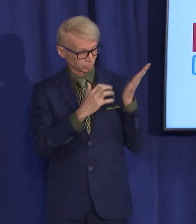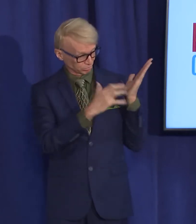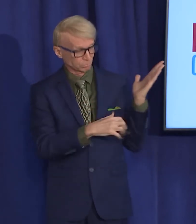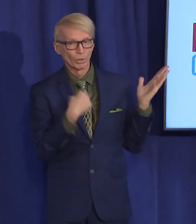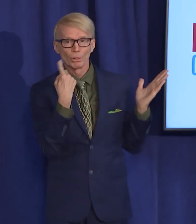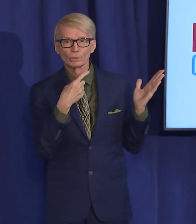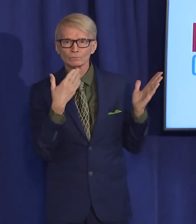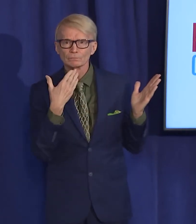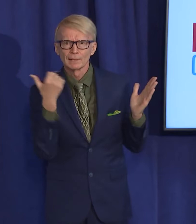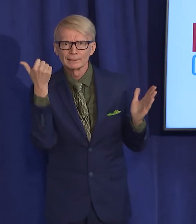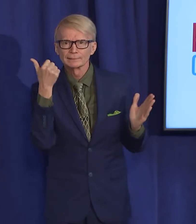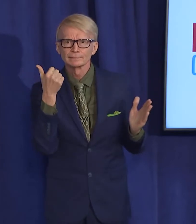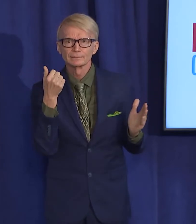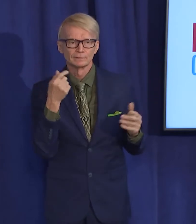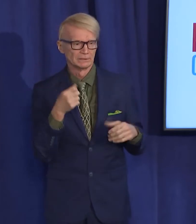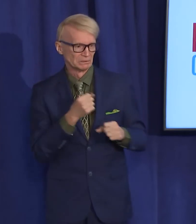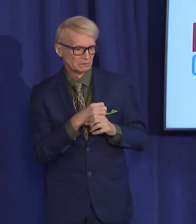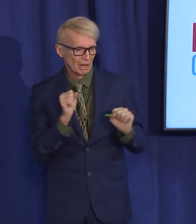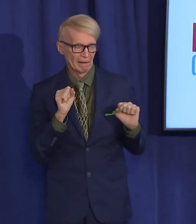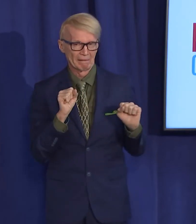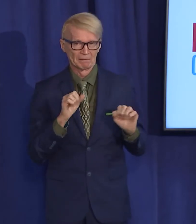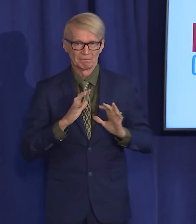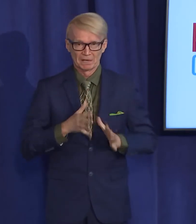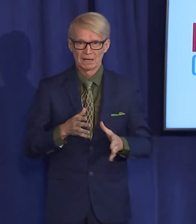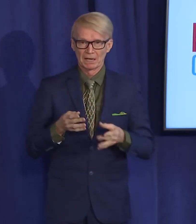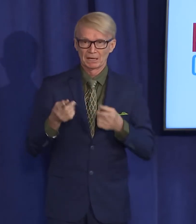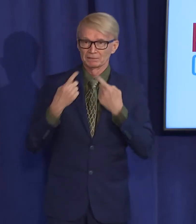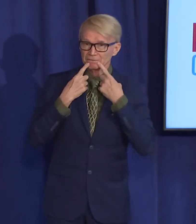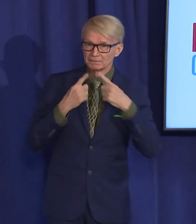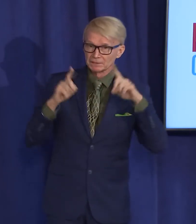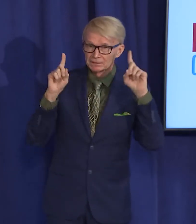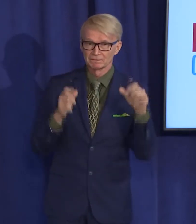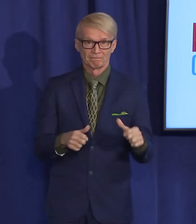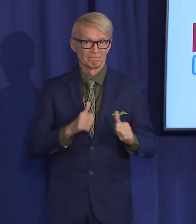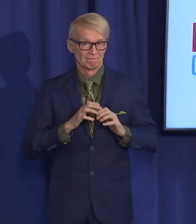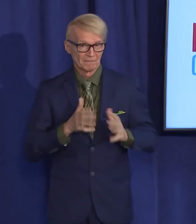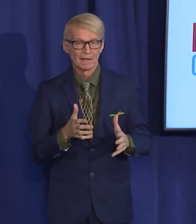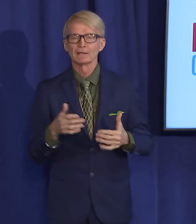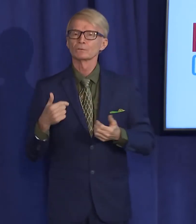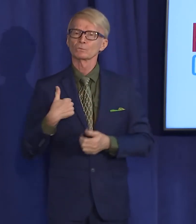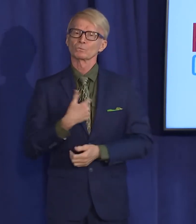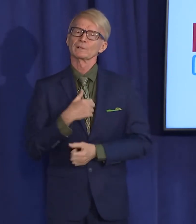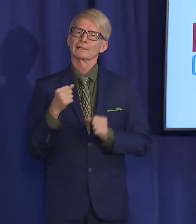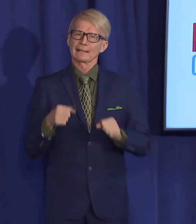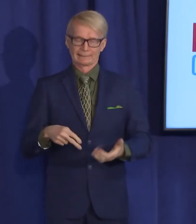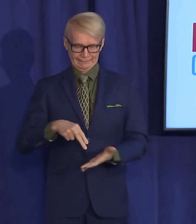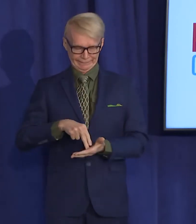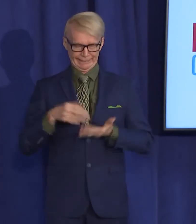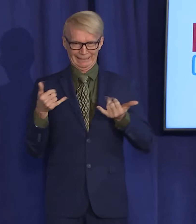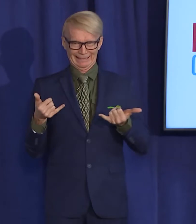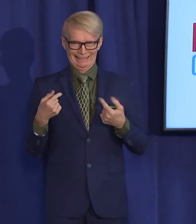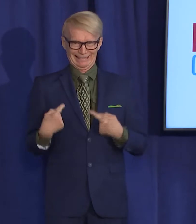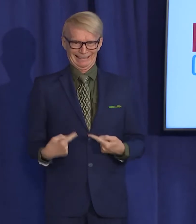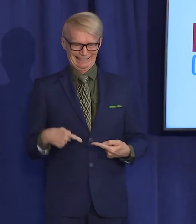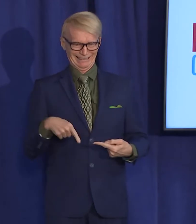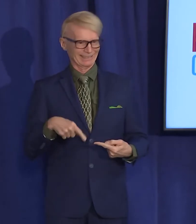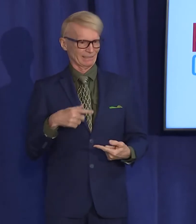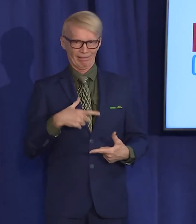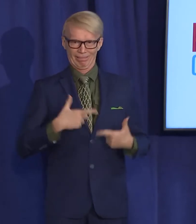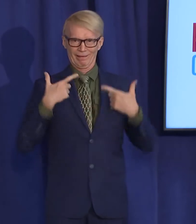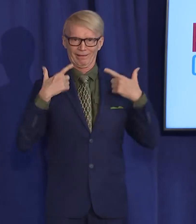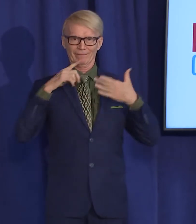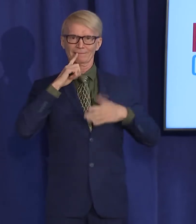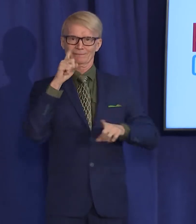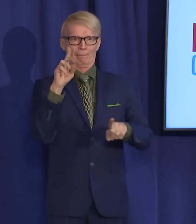have performed from a safety standpoint, from an efficacy standpoint. The fact that we can be standing here in March already